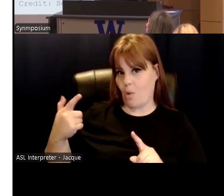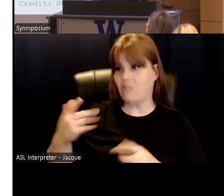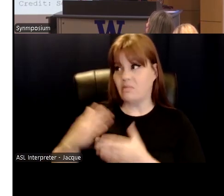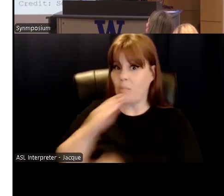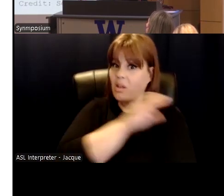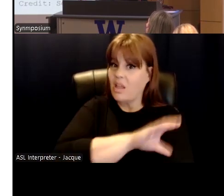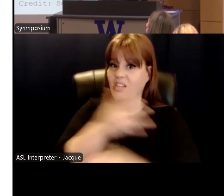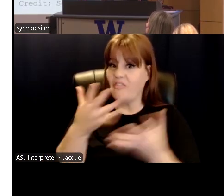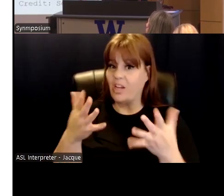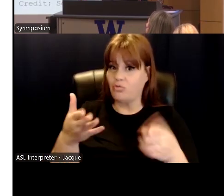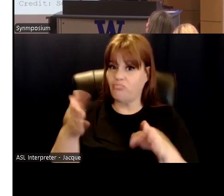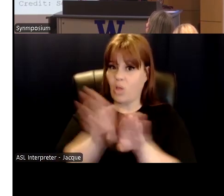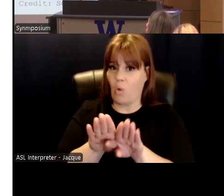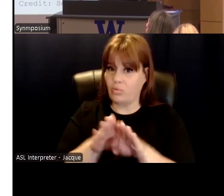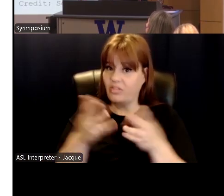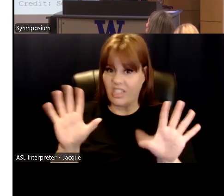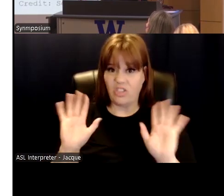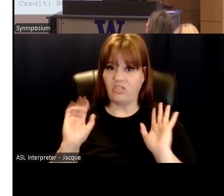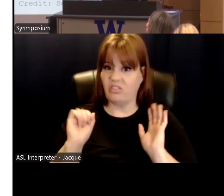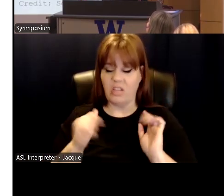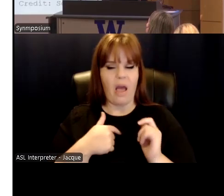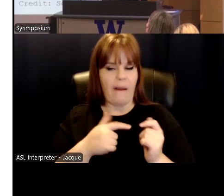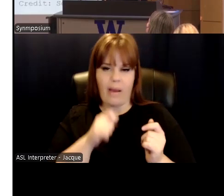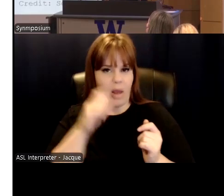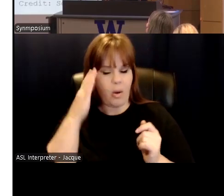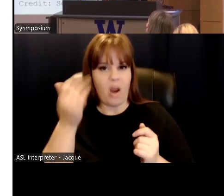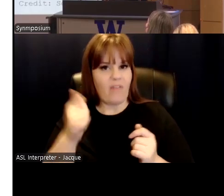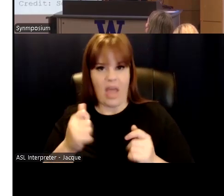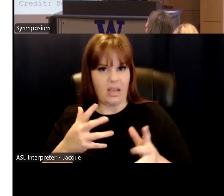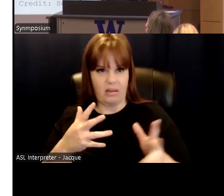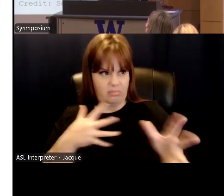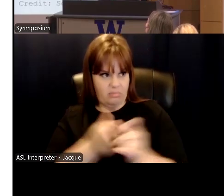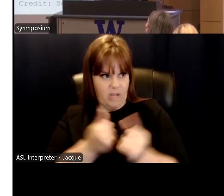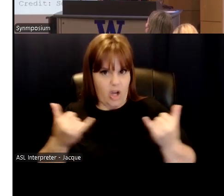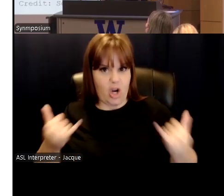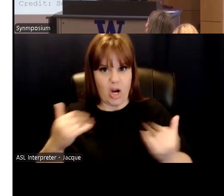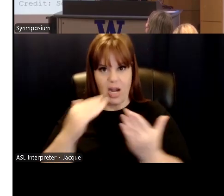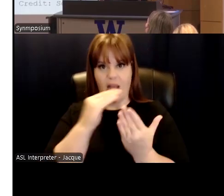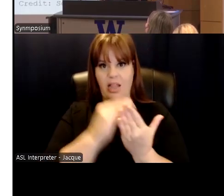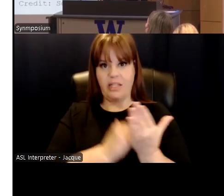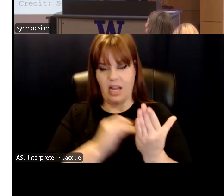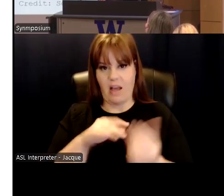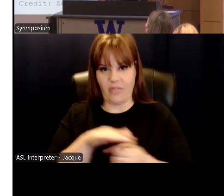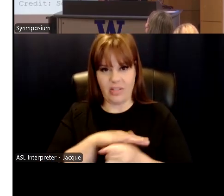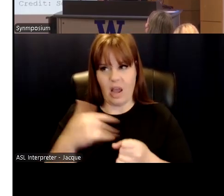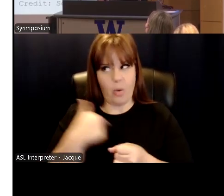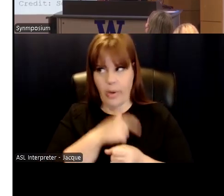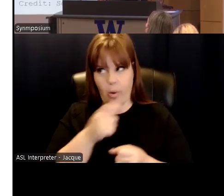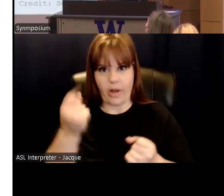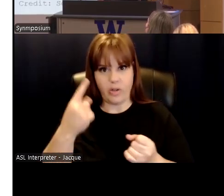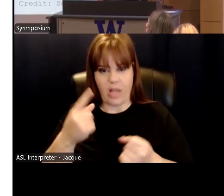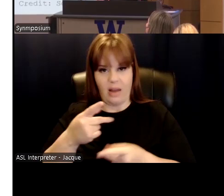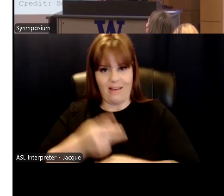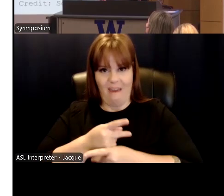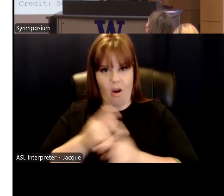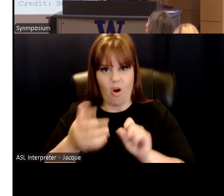not aware of any site that has an up-to-date listing of these sites, and we don't understand our care coverage for long COVID